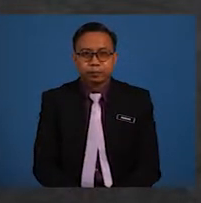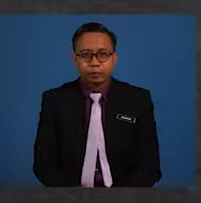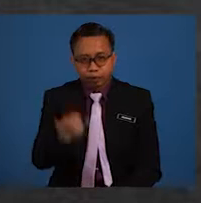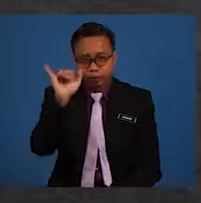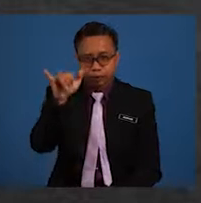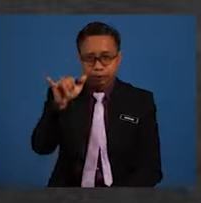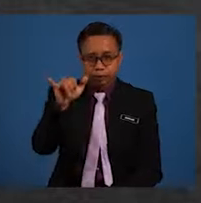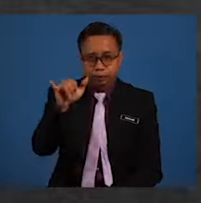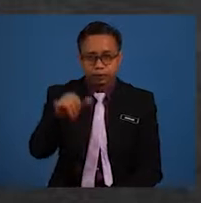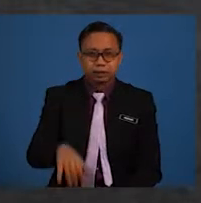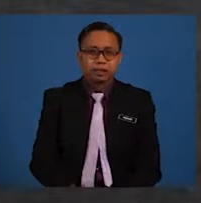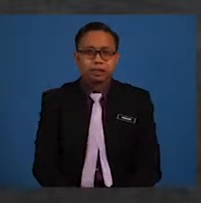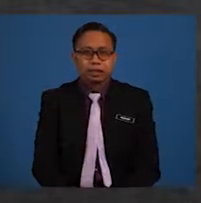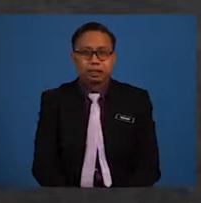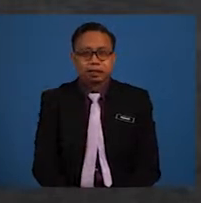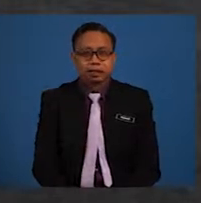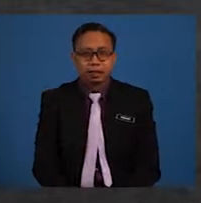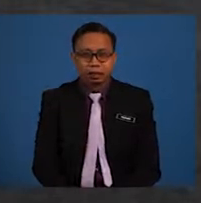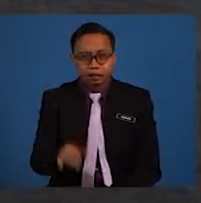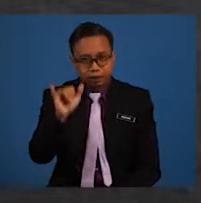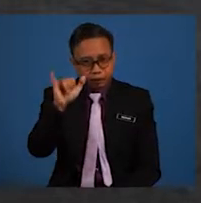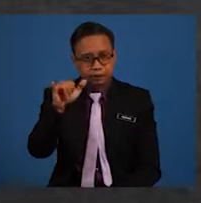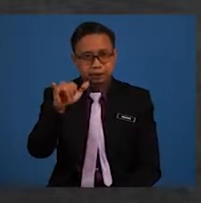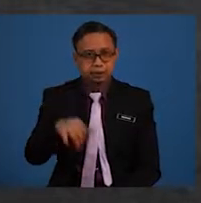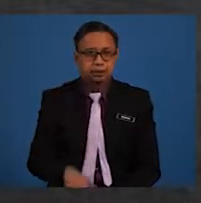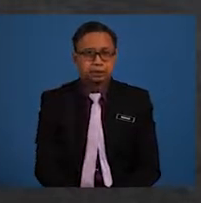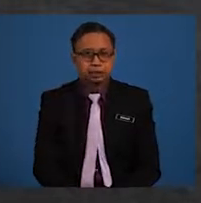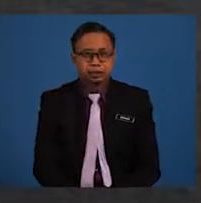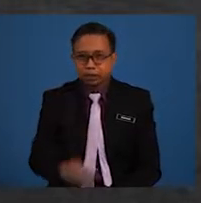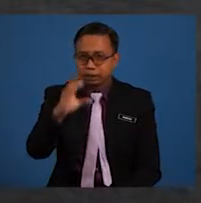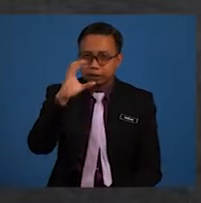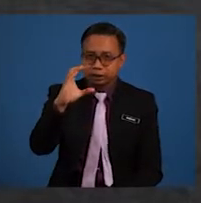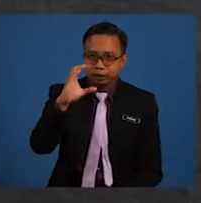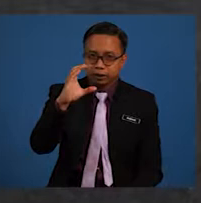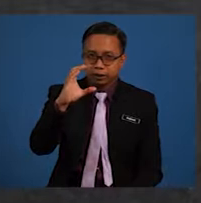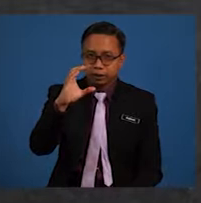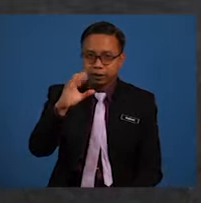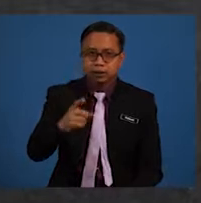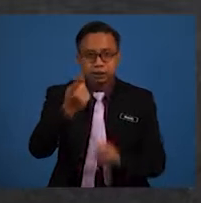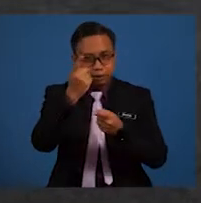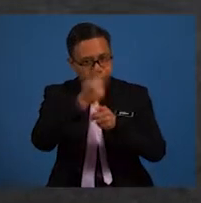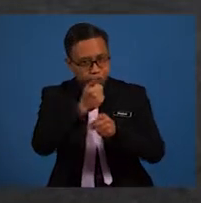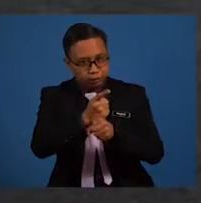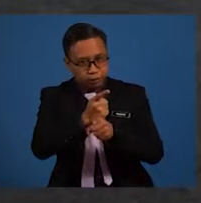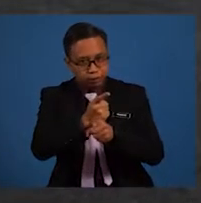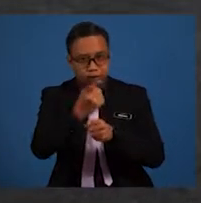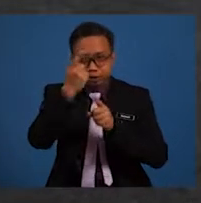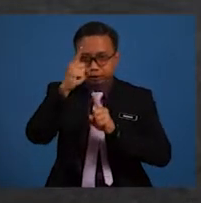Yes, yes, and yes. C is the correct